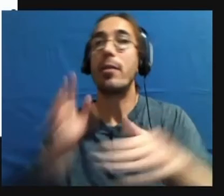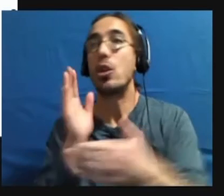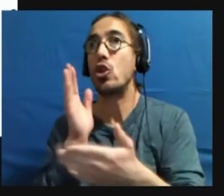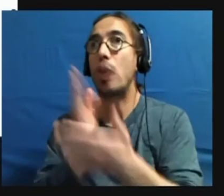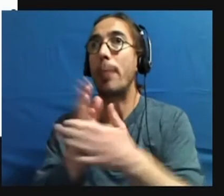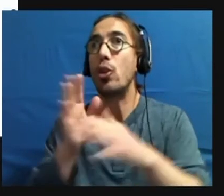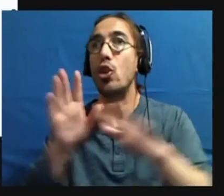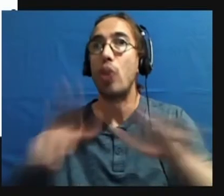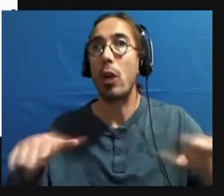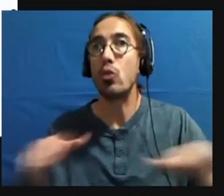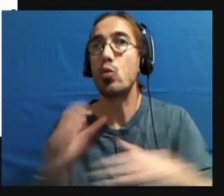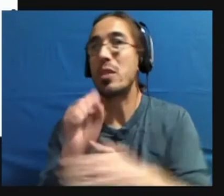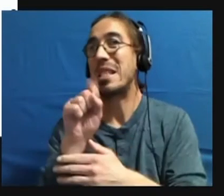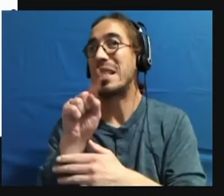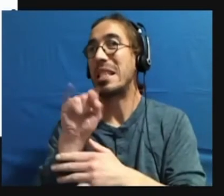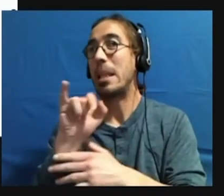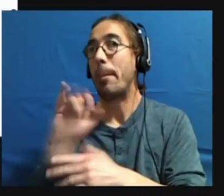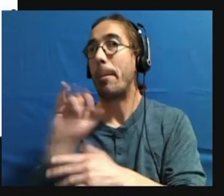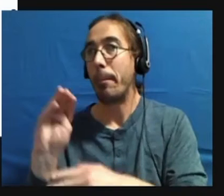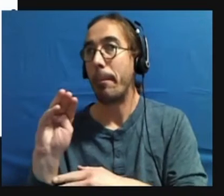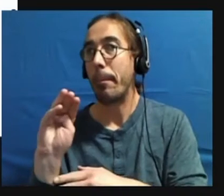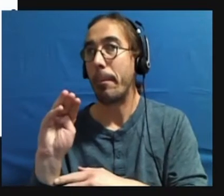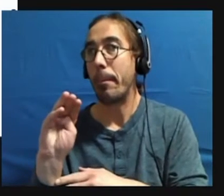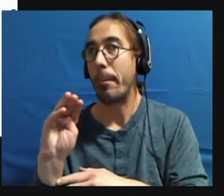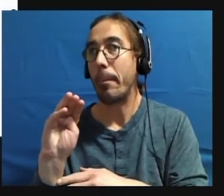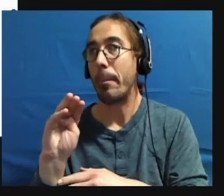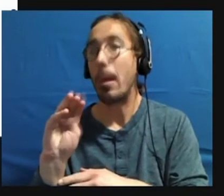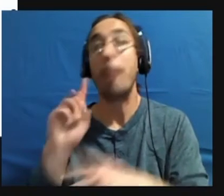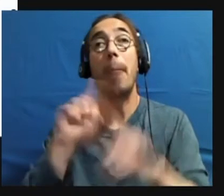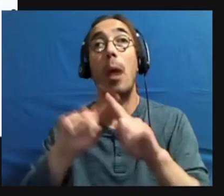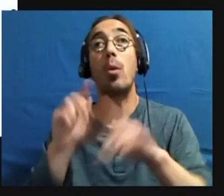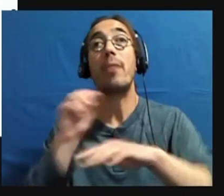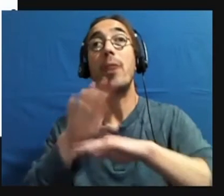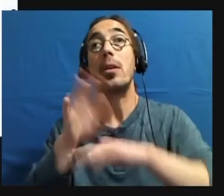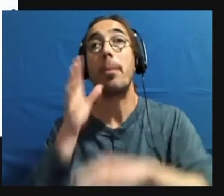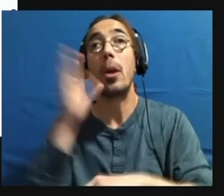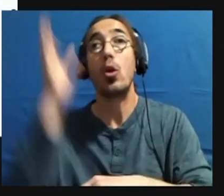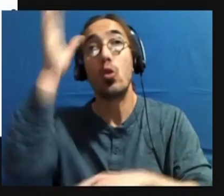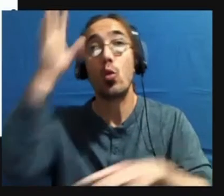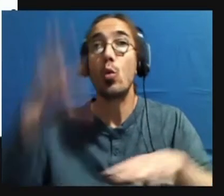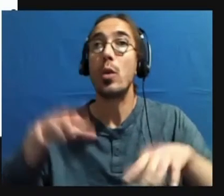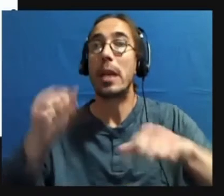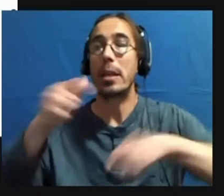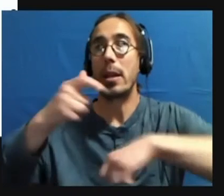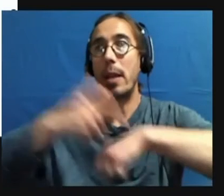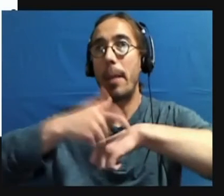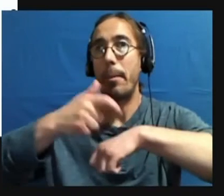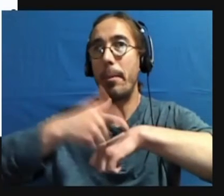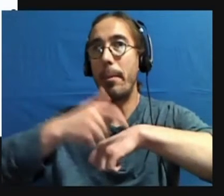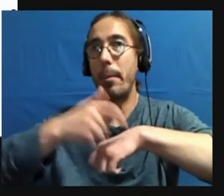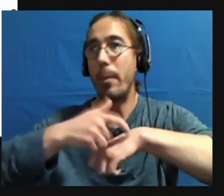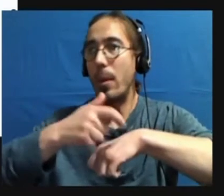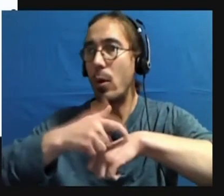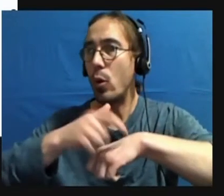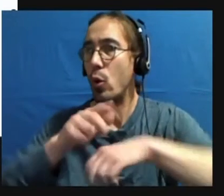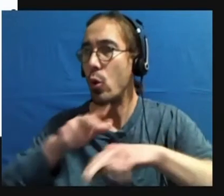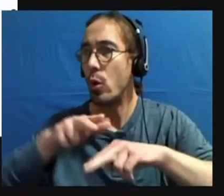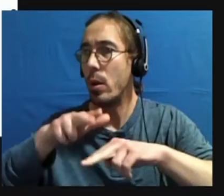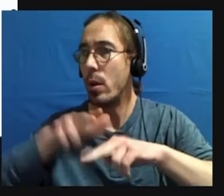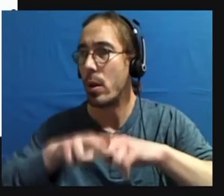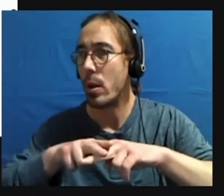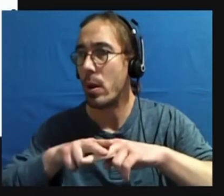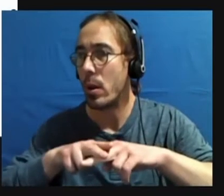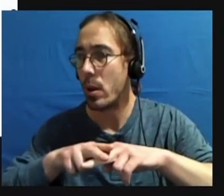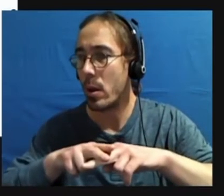would just invite parents to take some time to really sit down and maybe